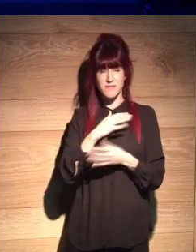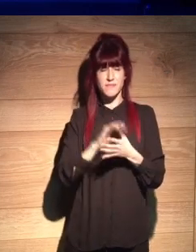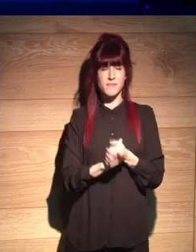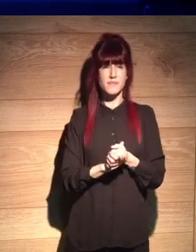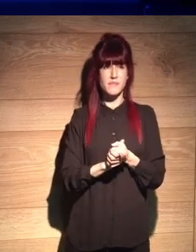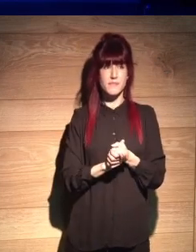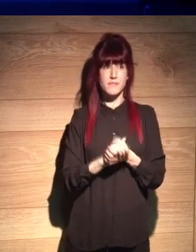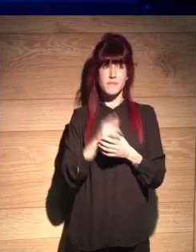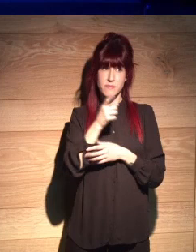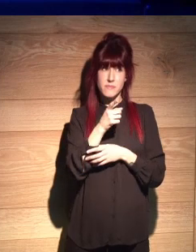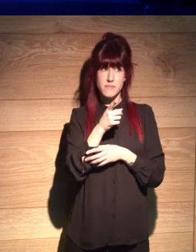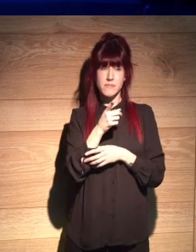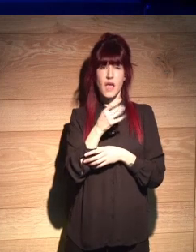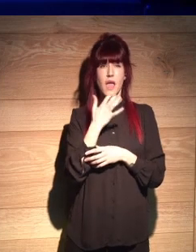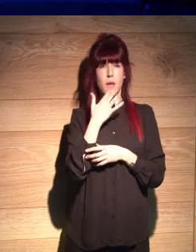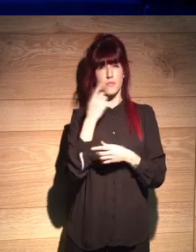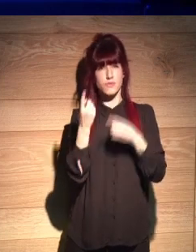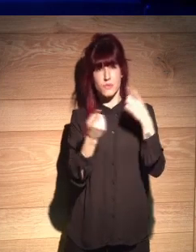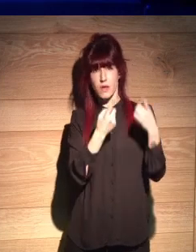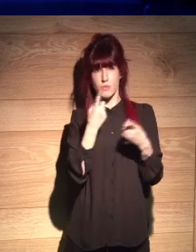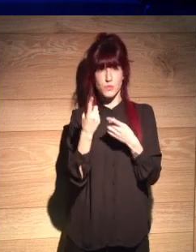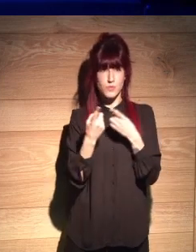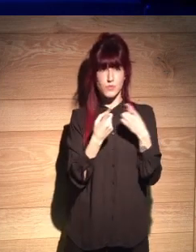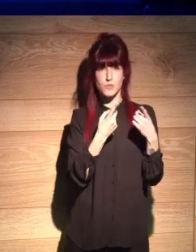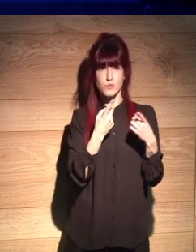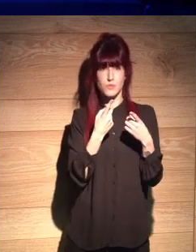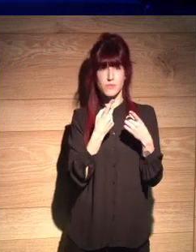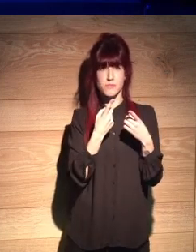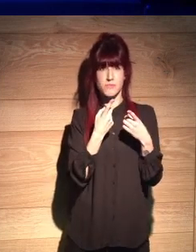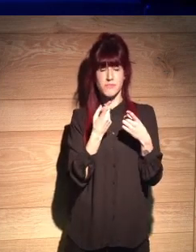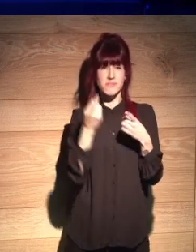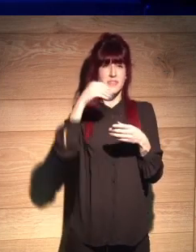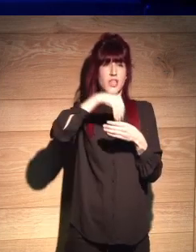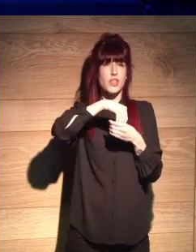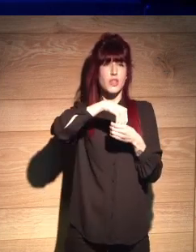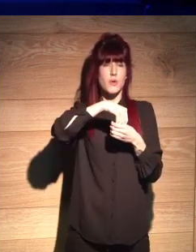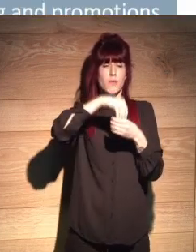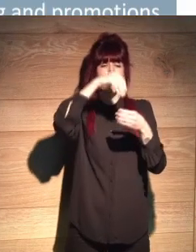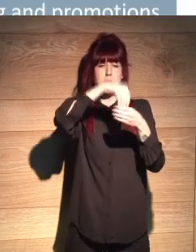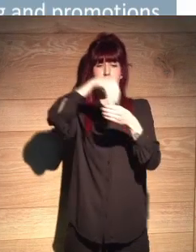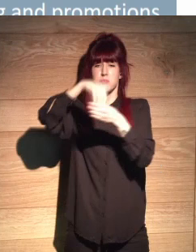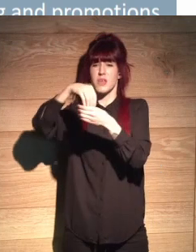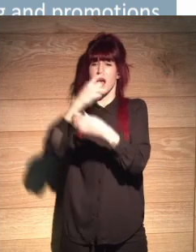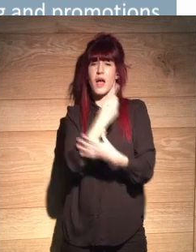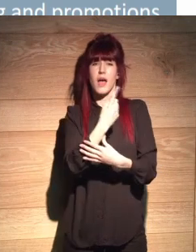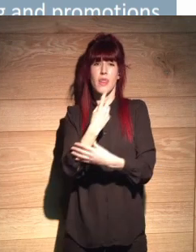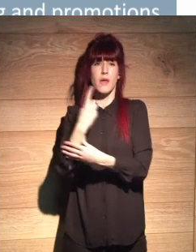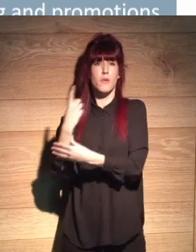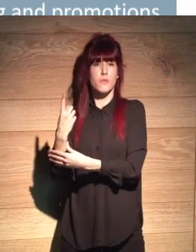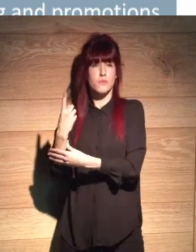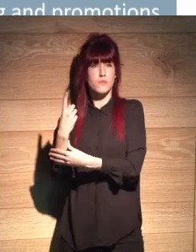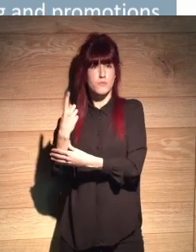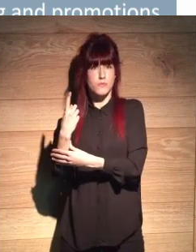Here are some examples of the content within each of these things in